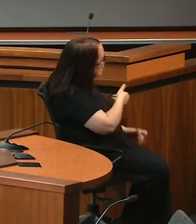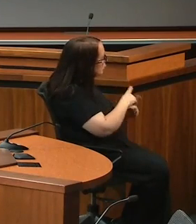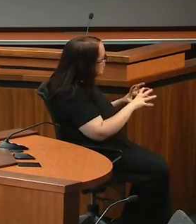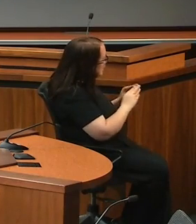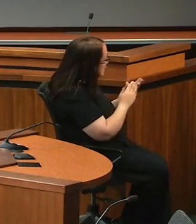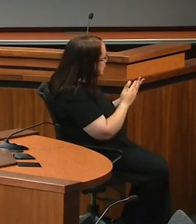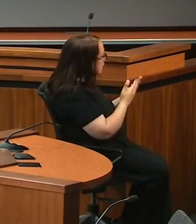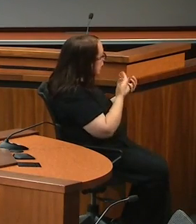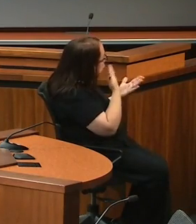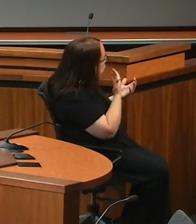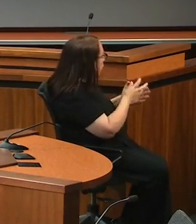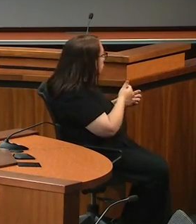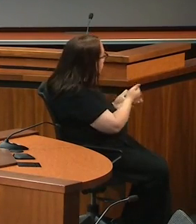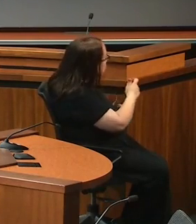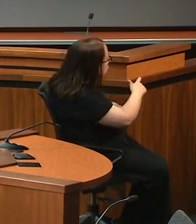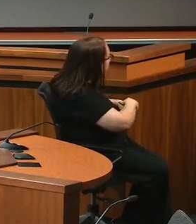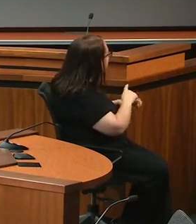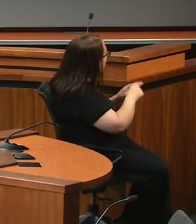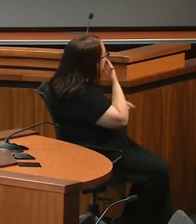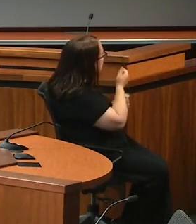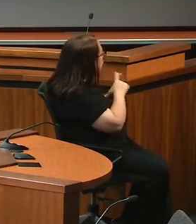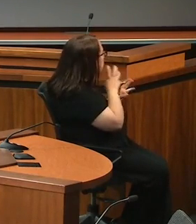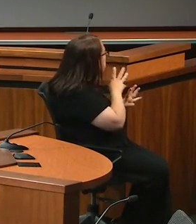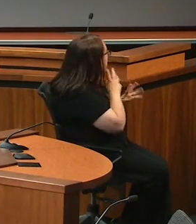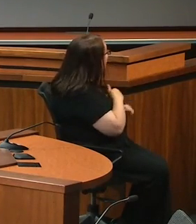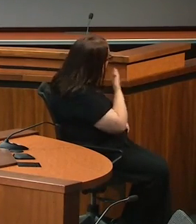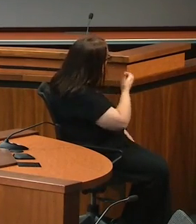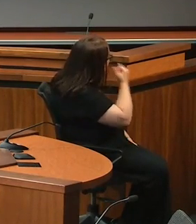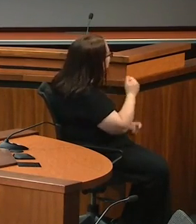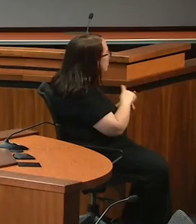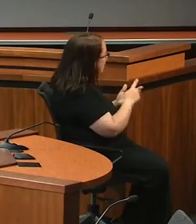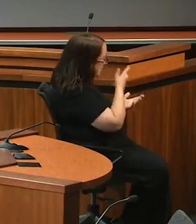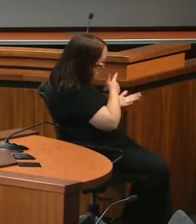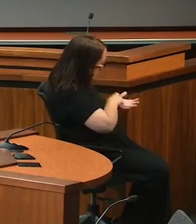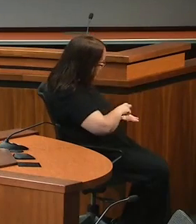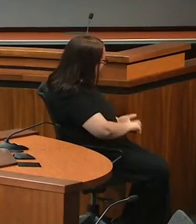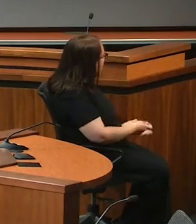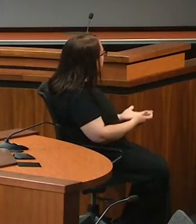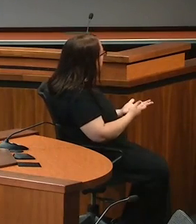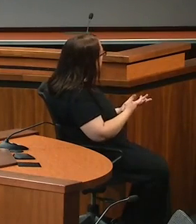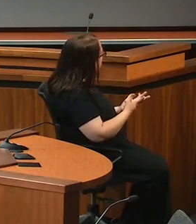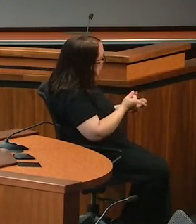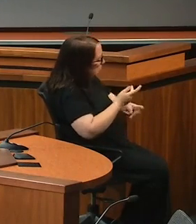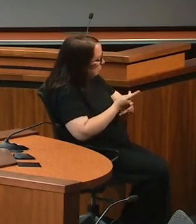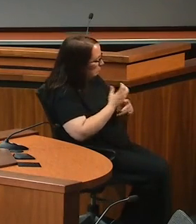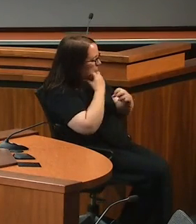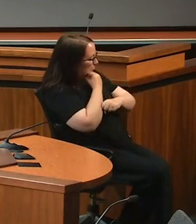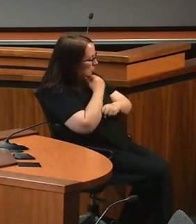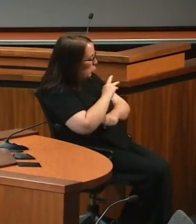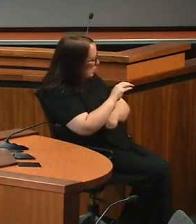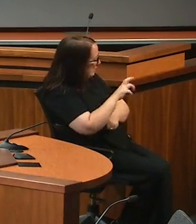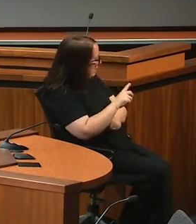give it to you. I mean, I know you don't want us to waste your time and everything, but I have some good ideas. that would help keep West End, the upper part of West End,